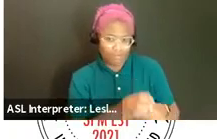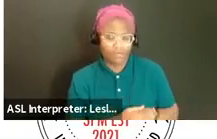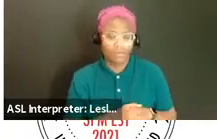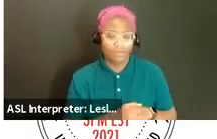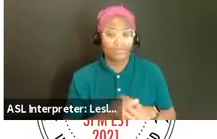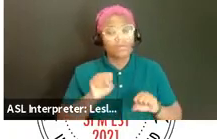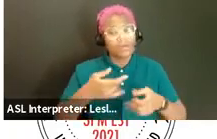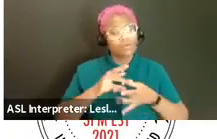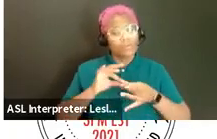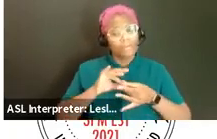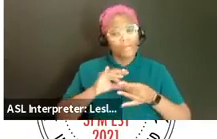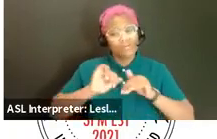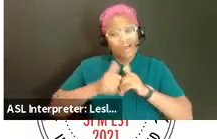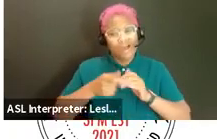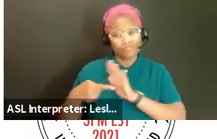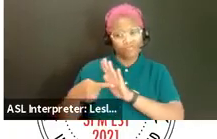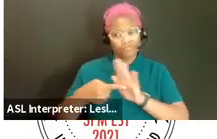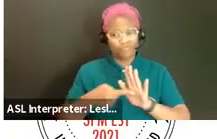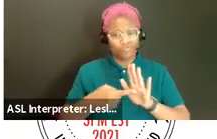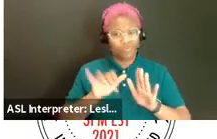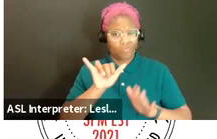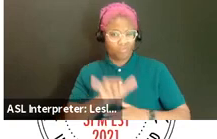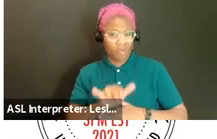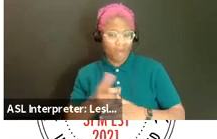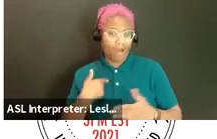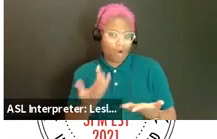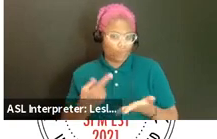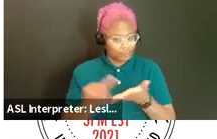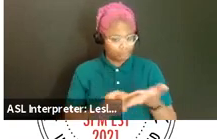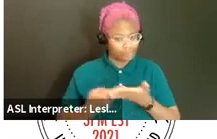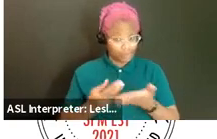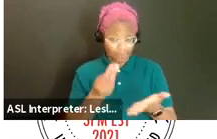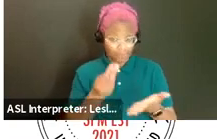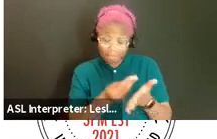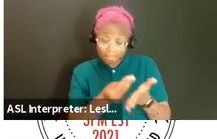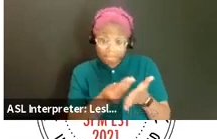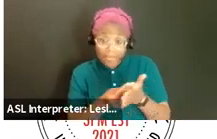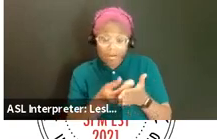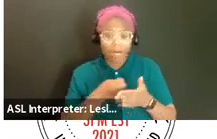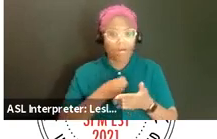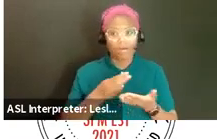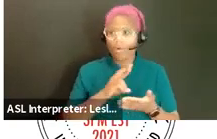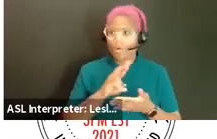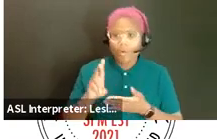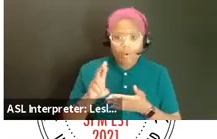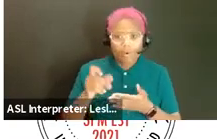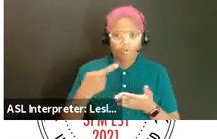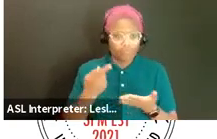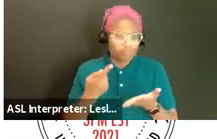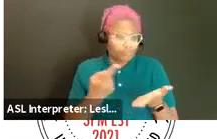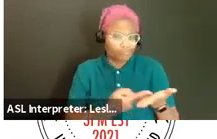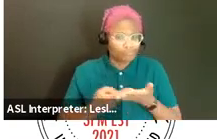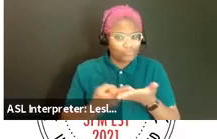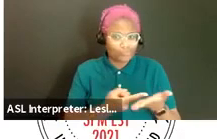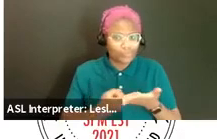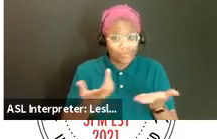ways to make that case? Are we talking about dollar figures? Are we talking about third-party folks like mayors